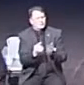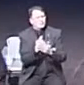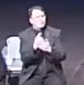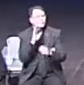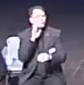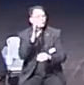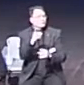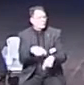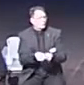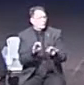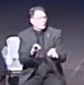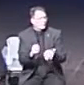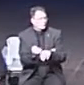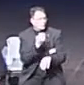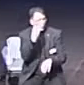in the future.